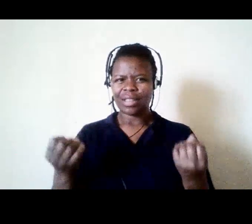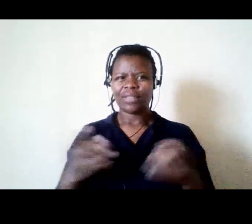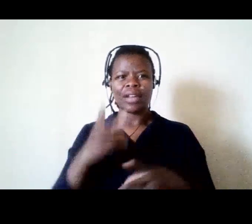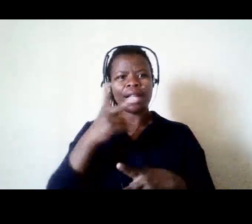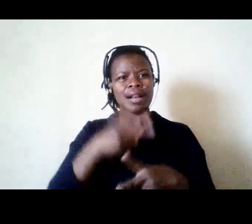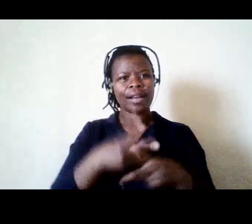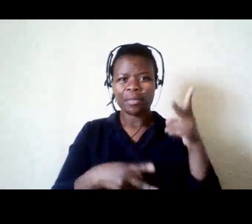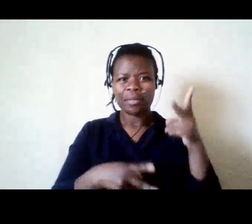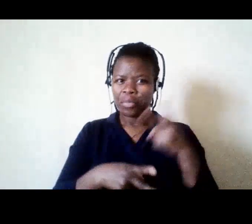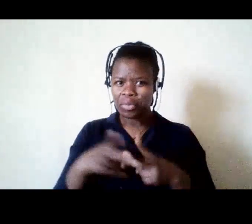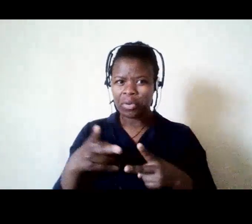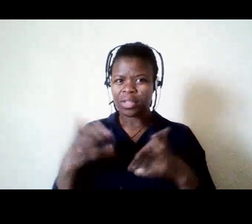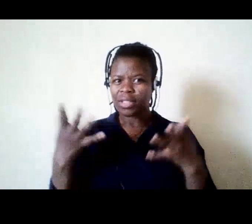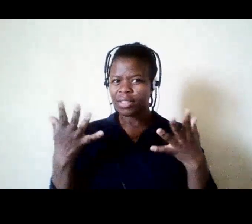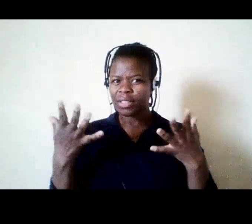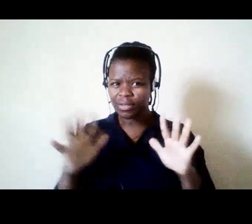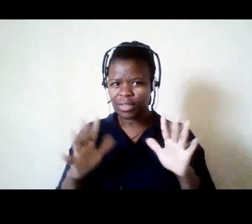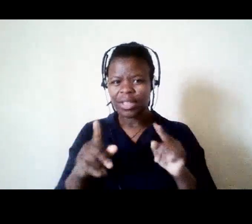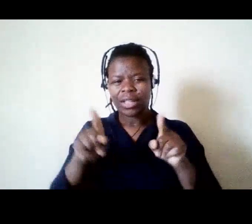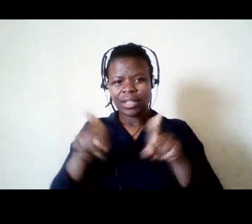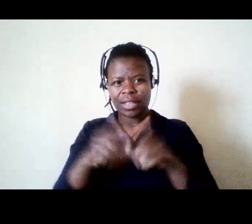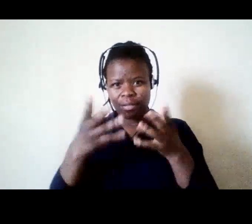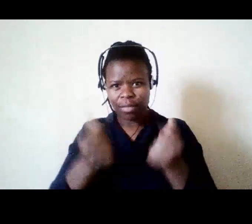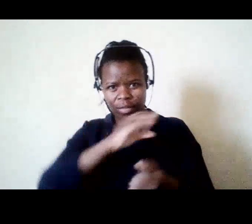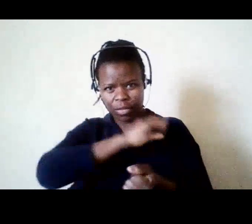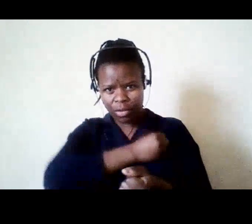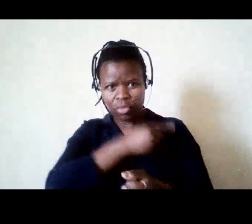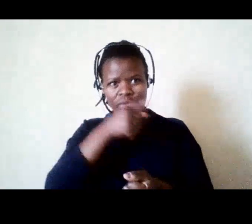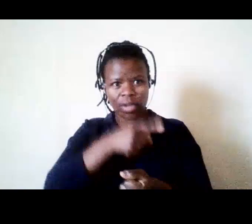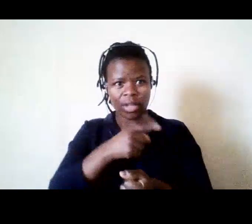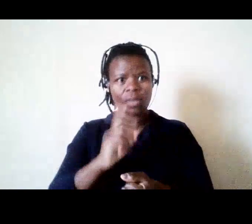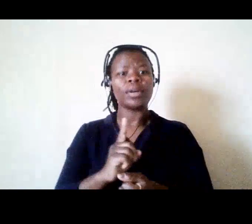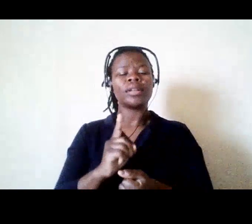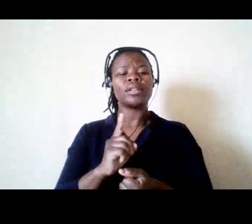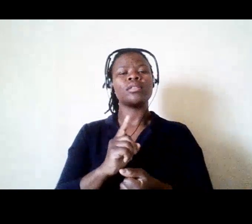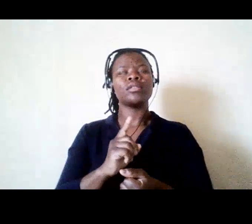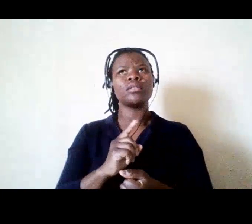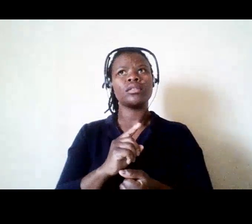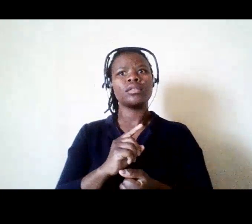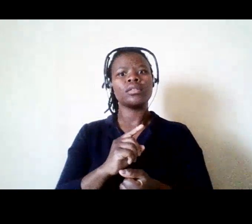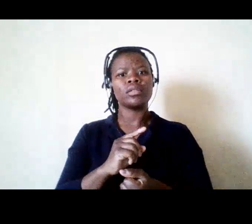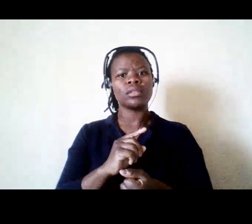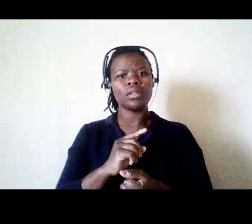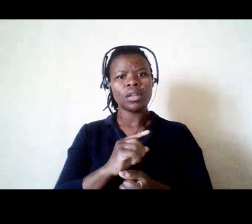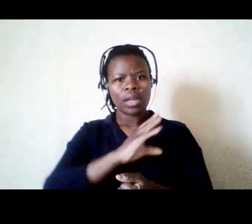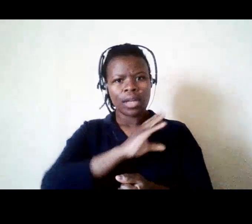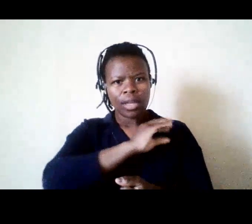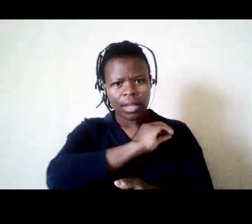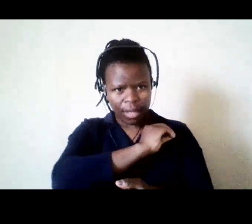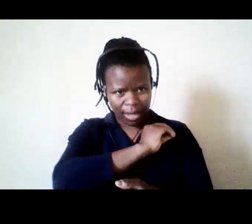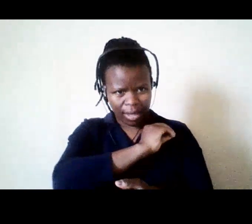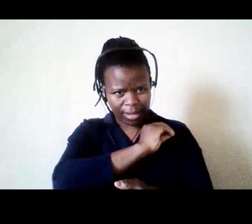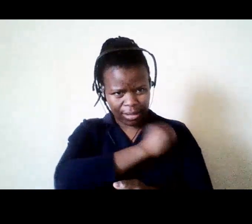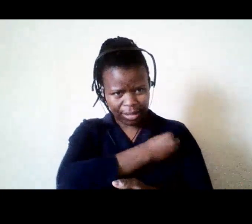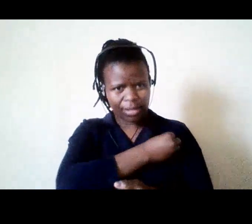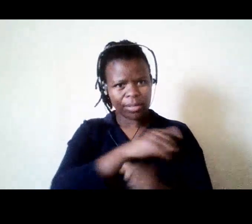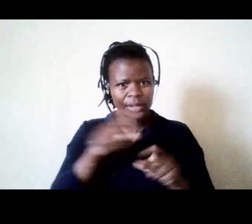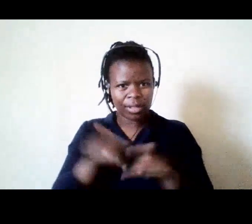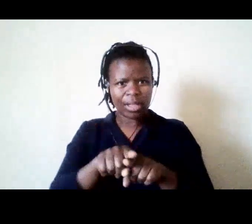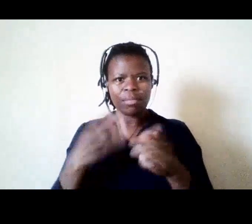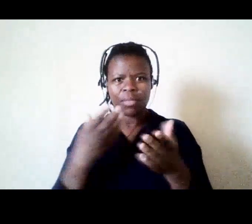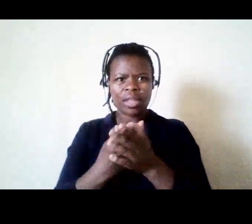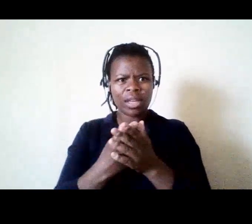of disability, and I can see on the faces of the participants that they're like, you know what, can we move on from this? I'm like, no, we